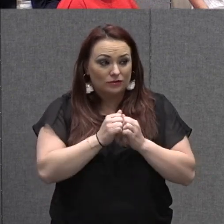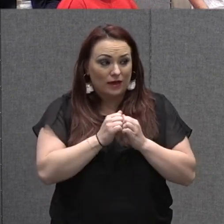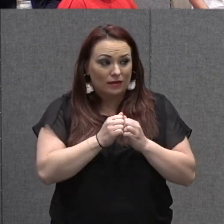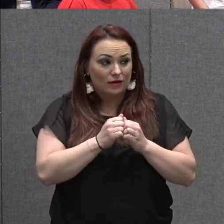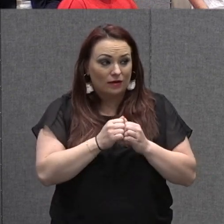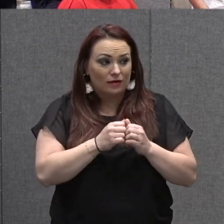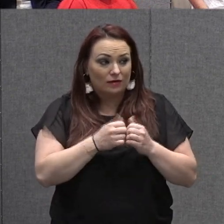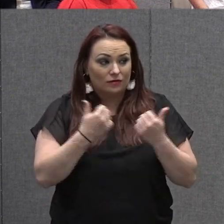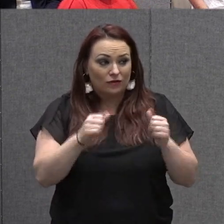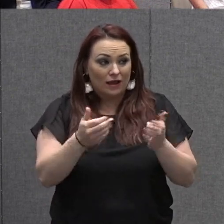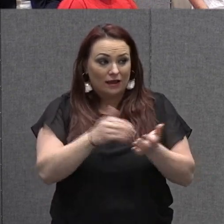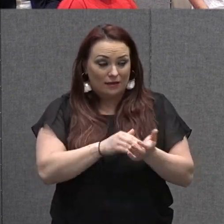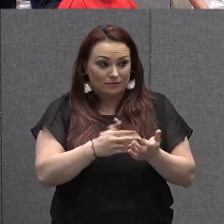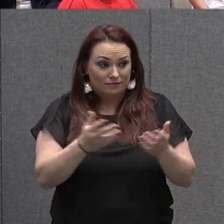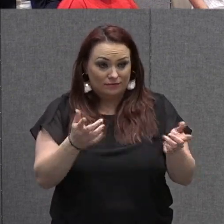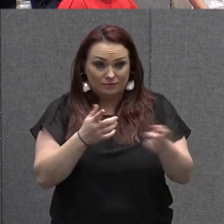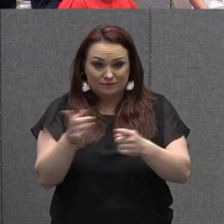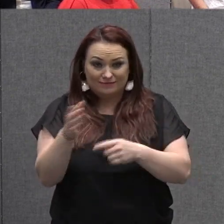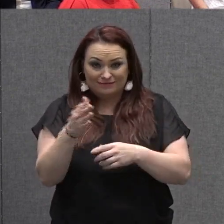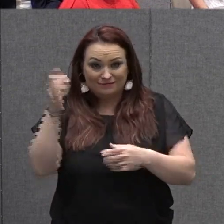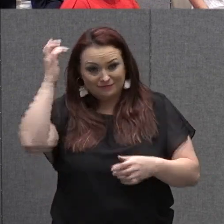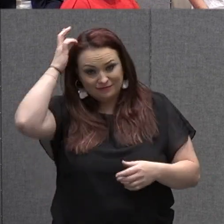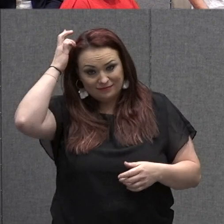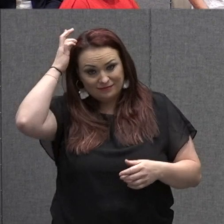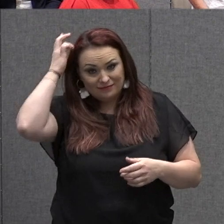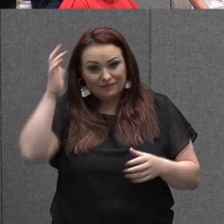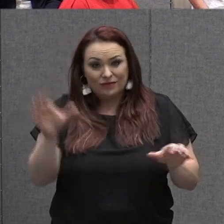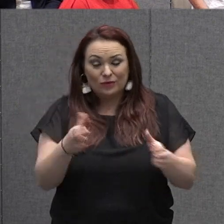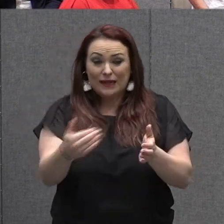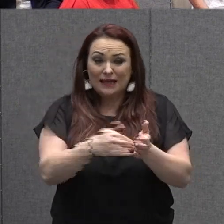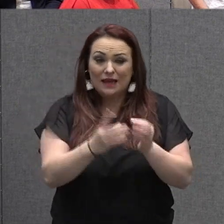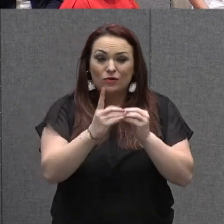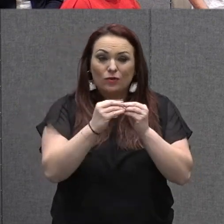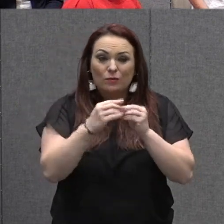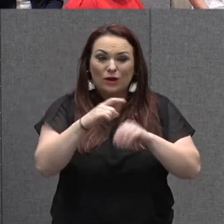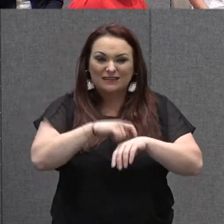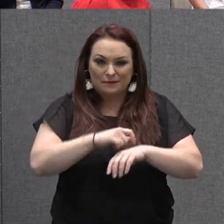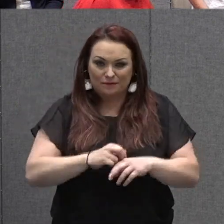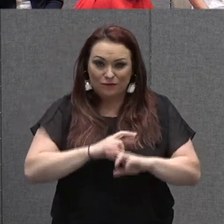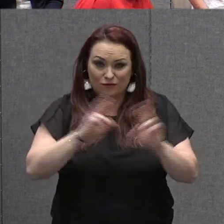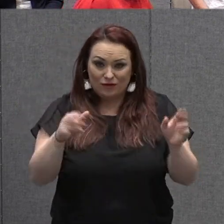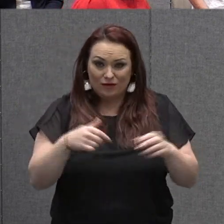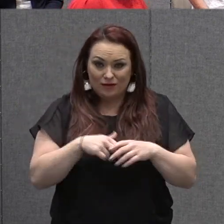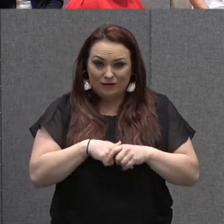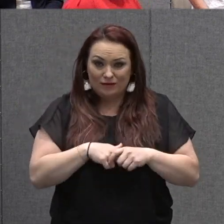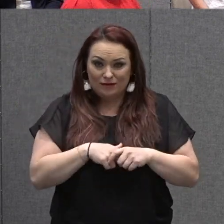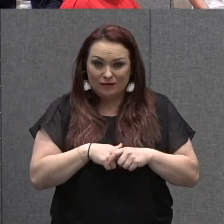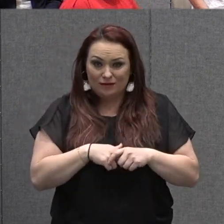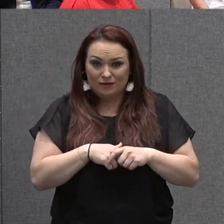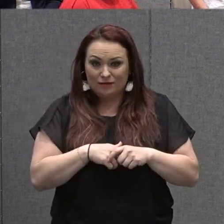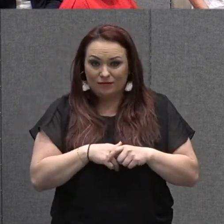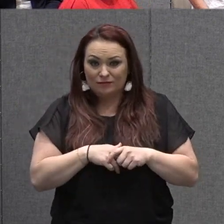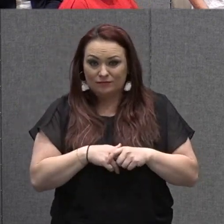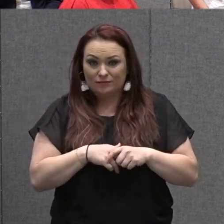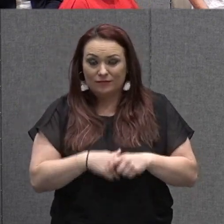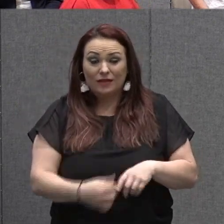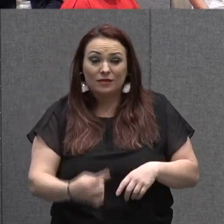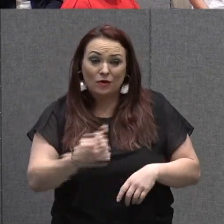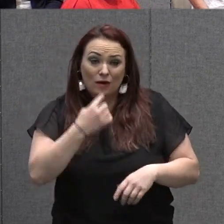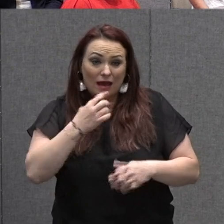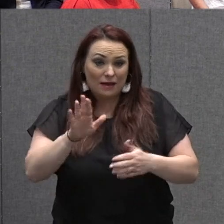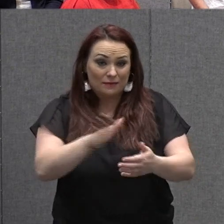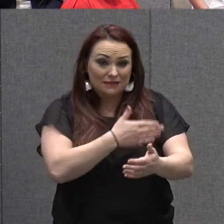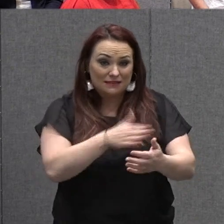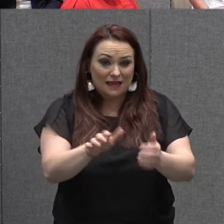try it again? Okay. Okay. Let's do it again. One more time. Ready, go. I miss singing all